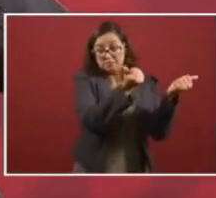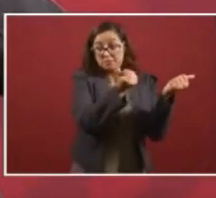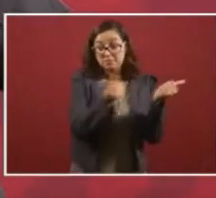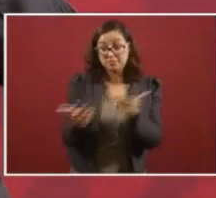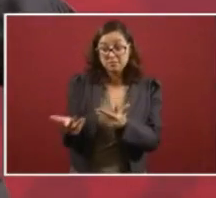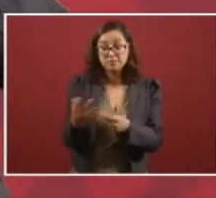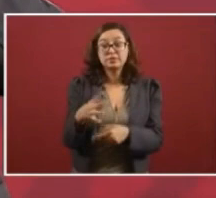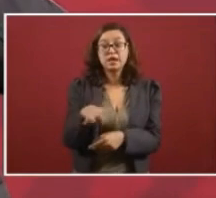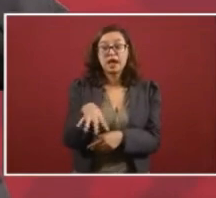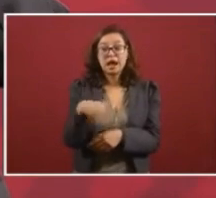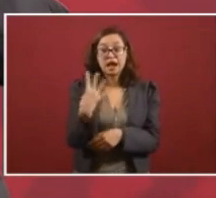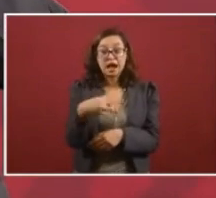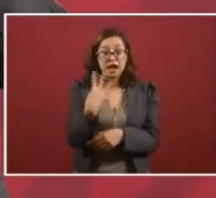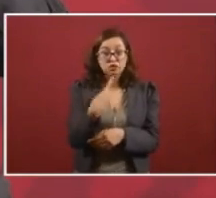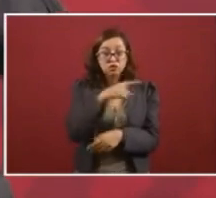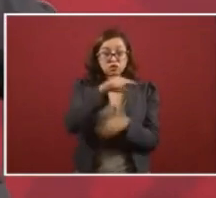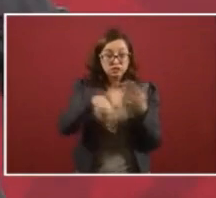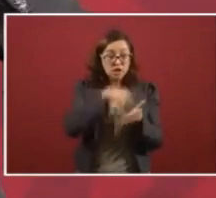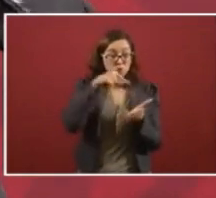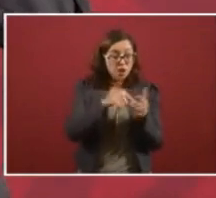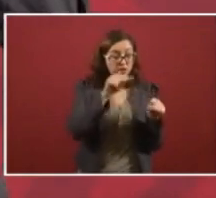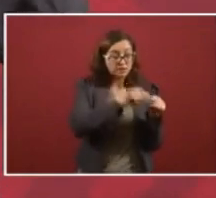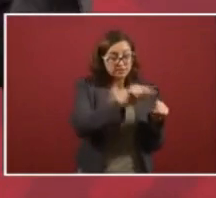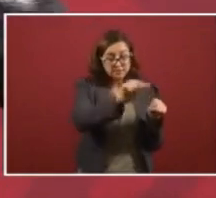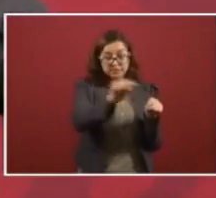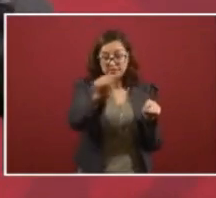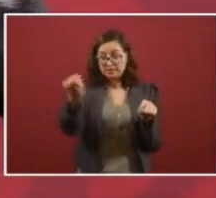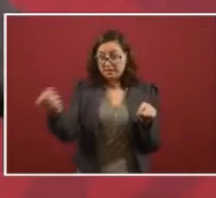this gas to 14,